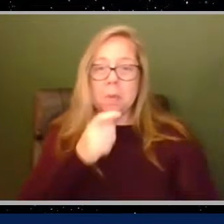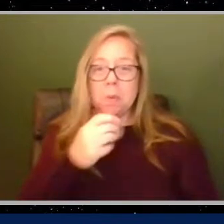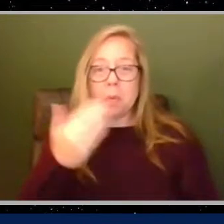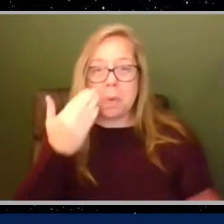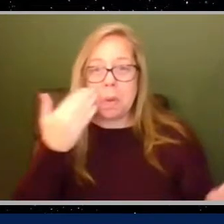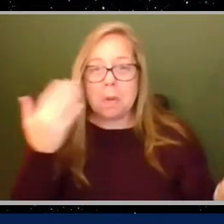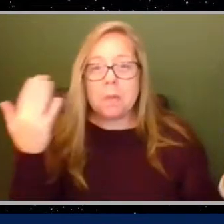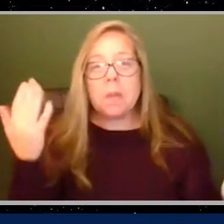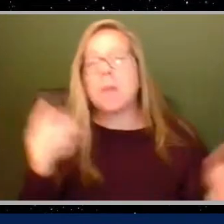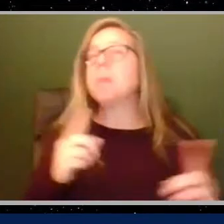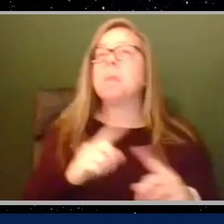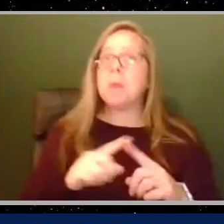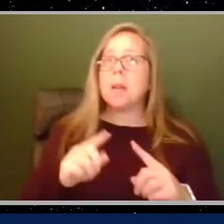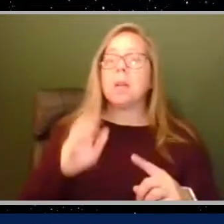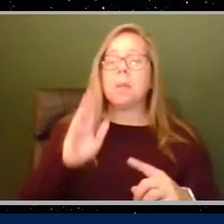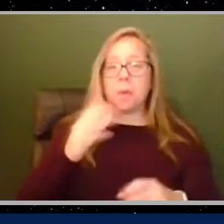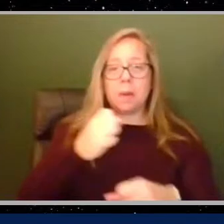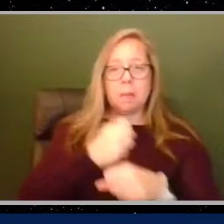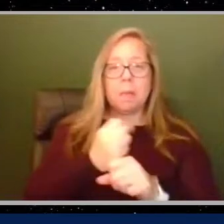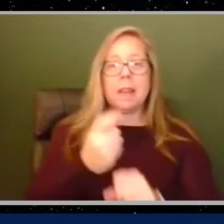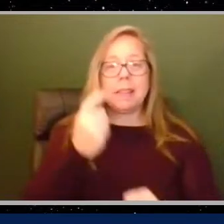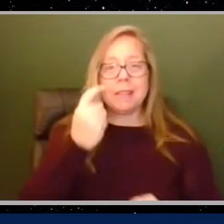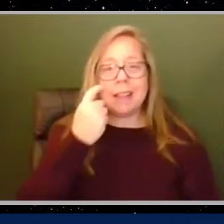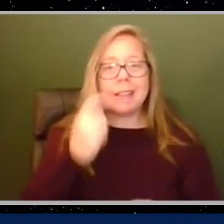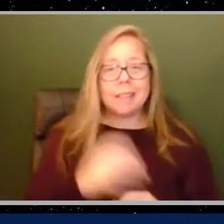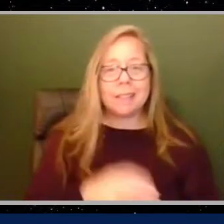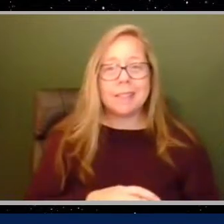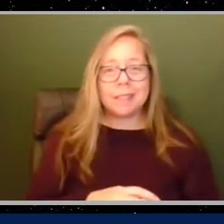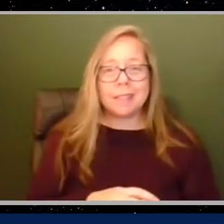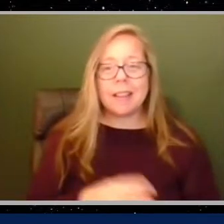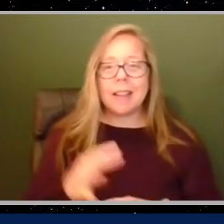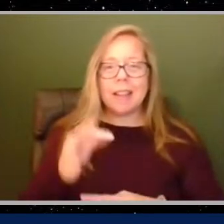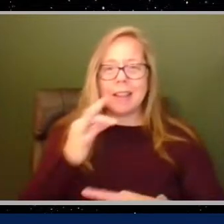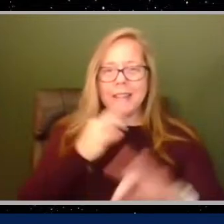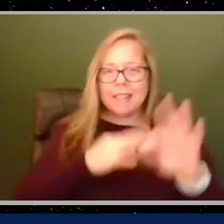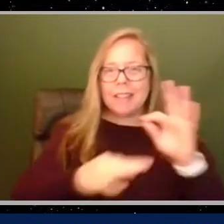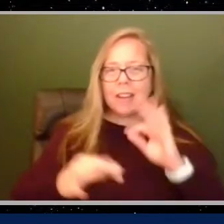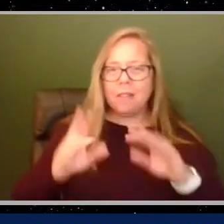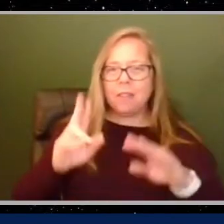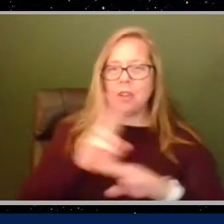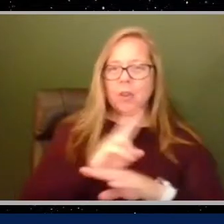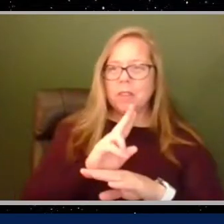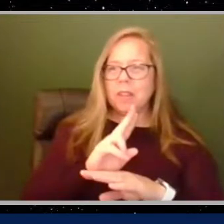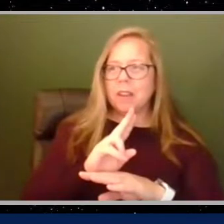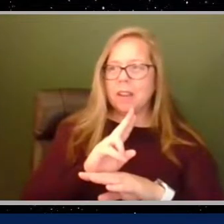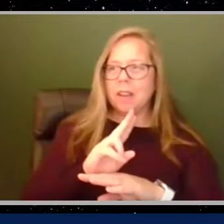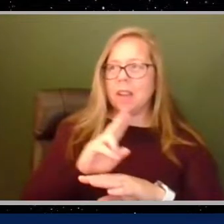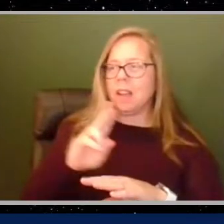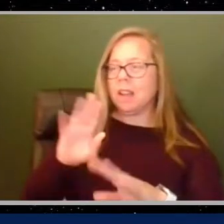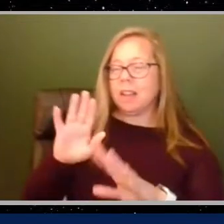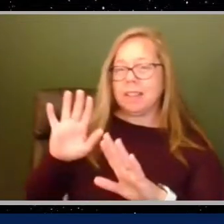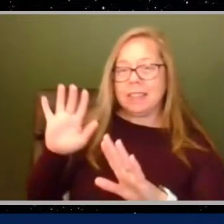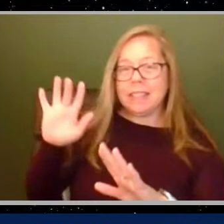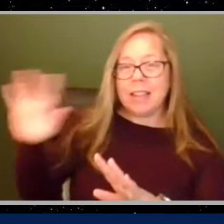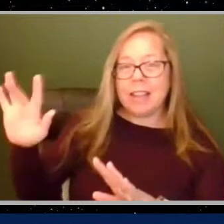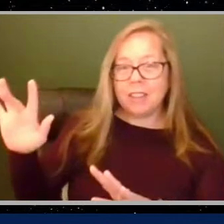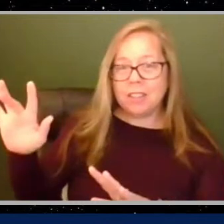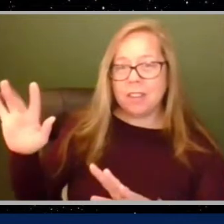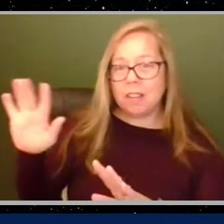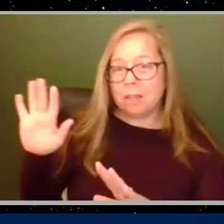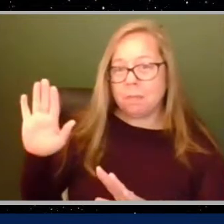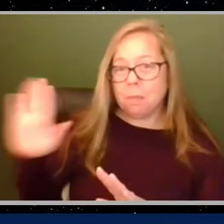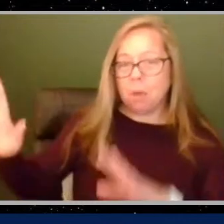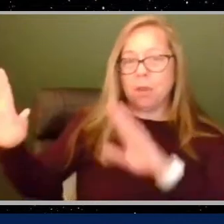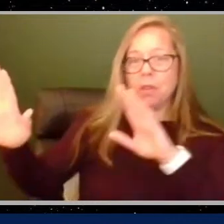but that would make sense instead of having to apply force, that action reaction sort of thing. If you could